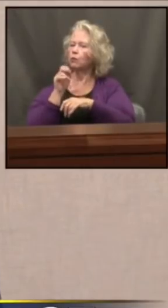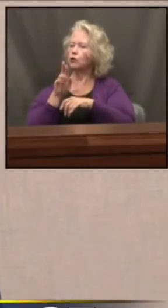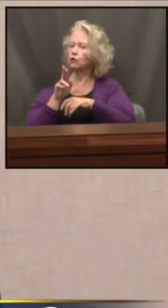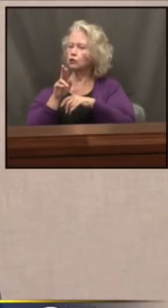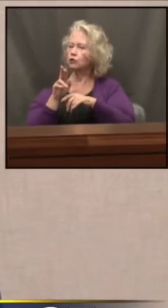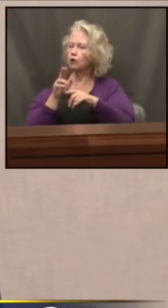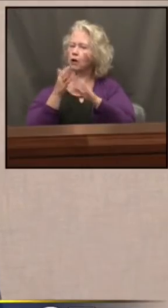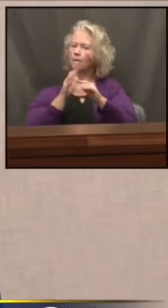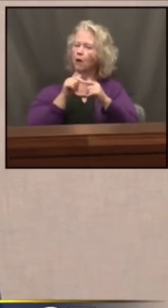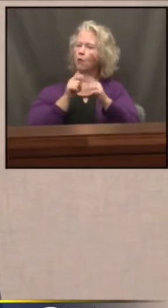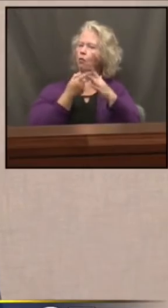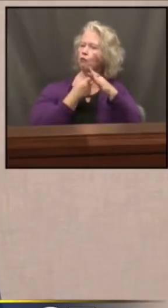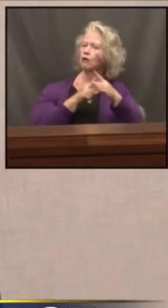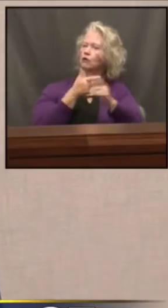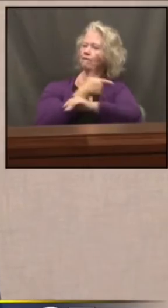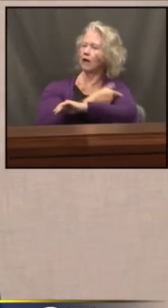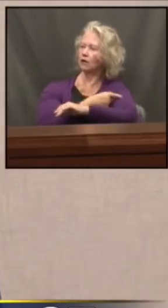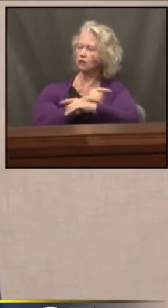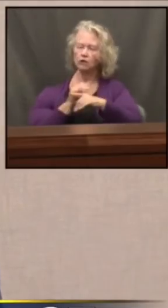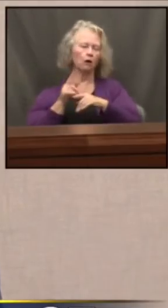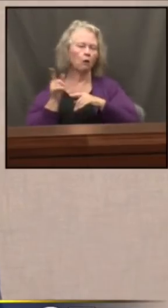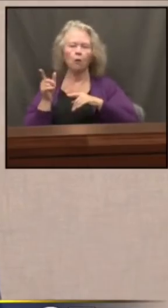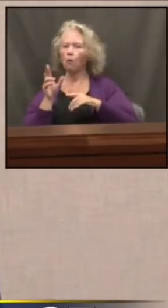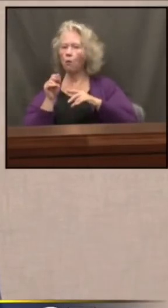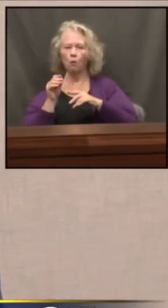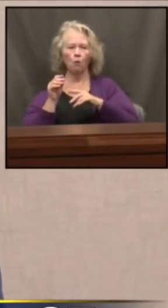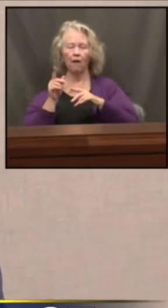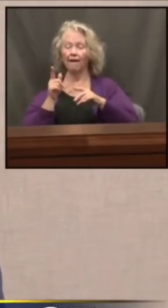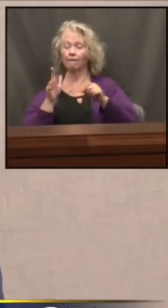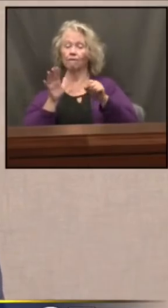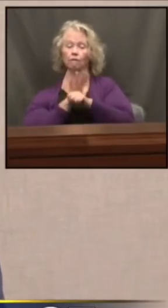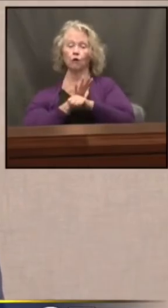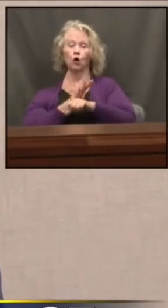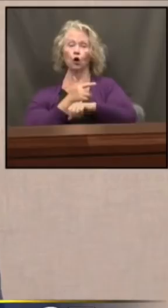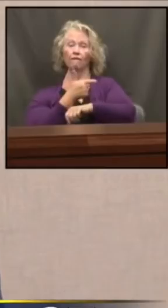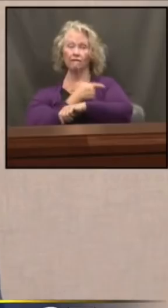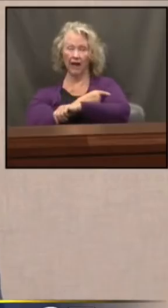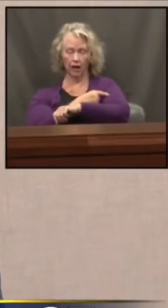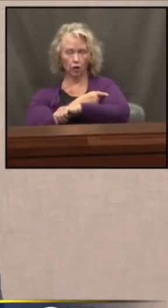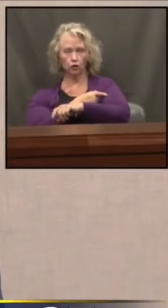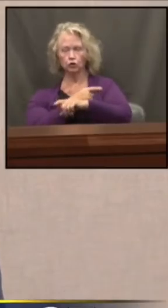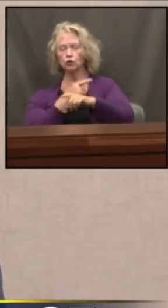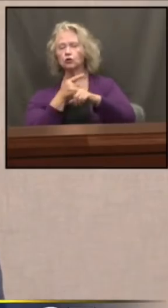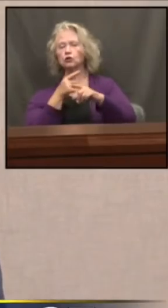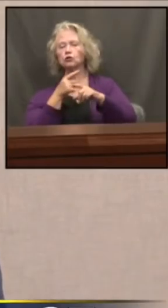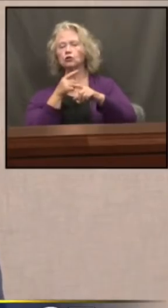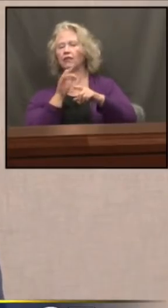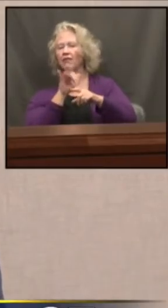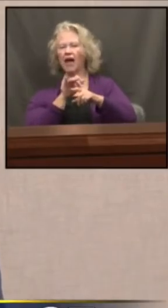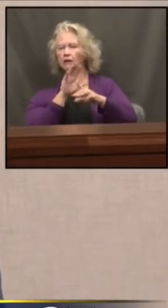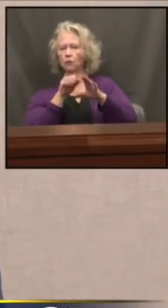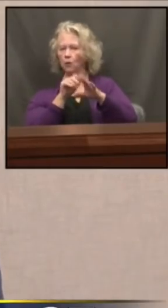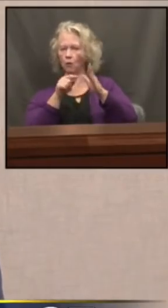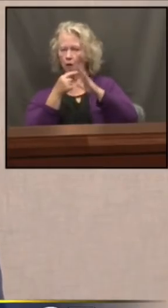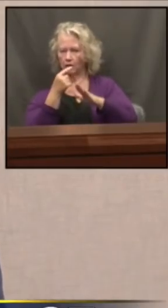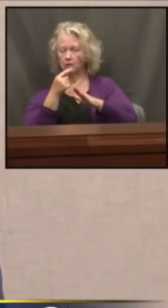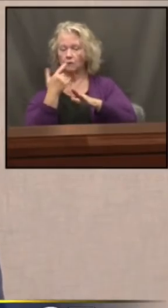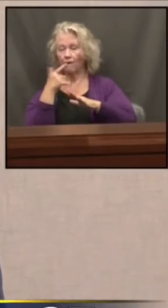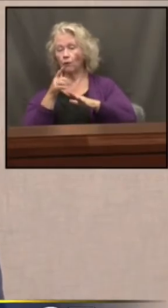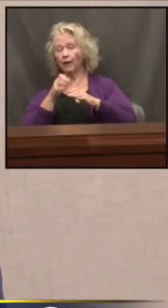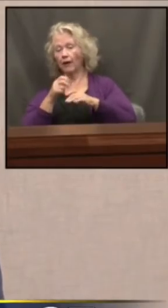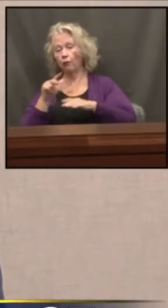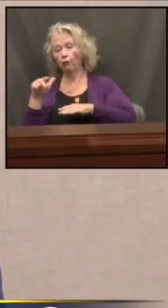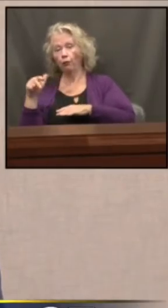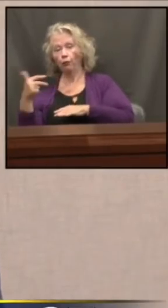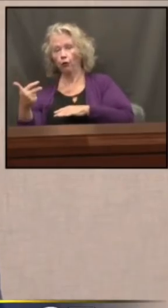numbers. They're only included once if they're fully vaccinated with the complete original series. So if you get a third dose, it